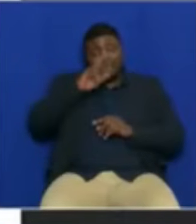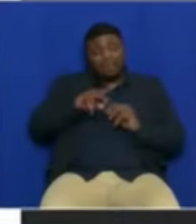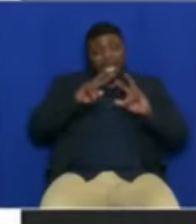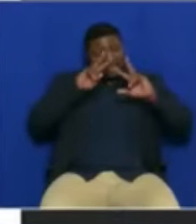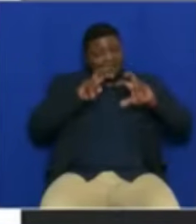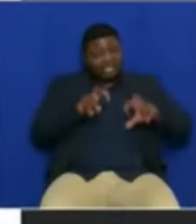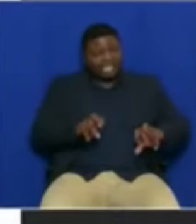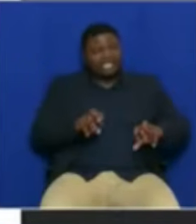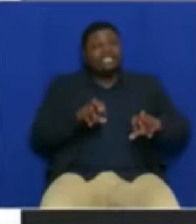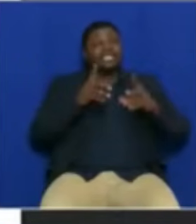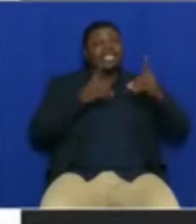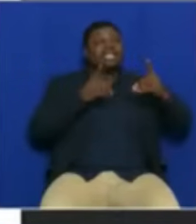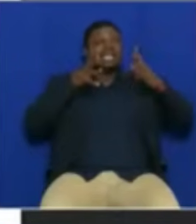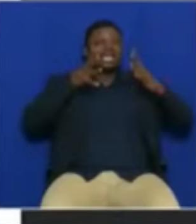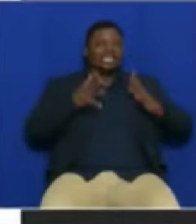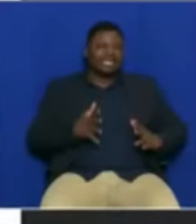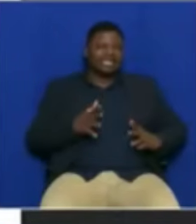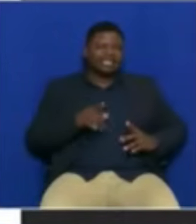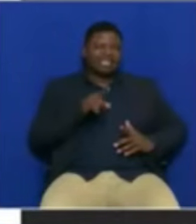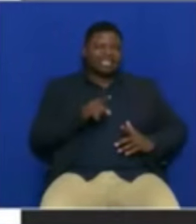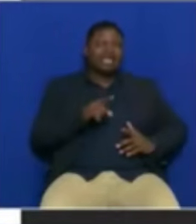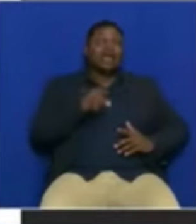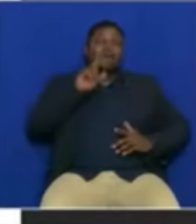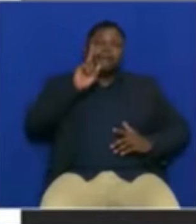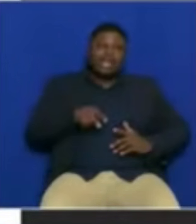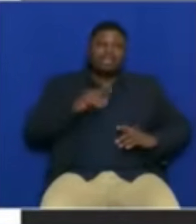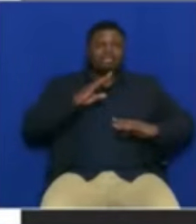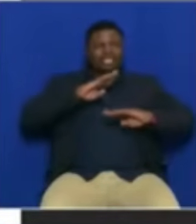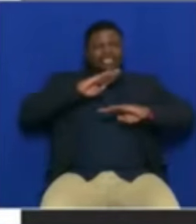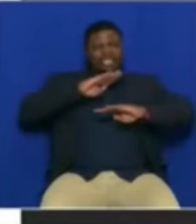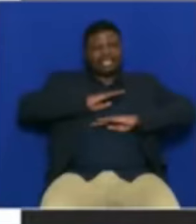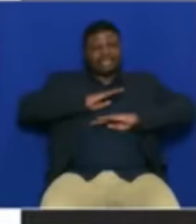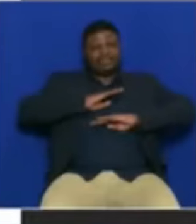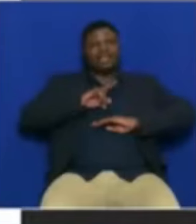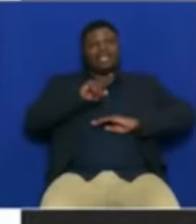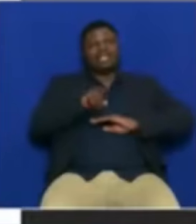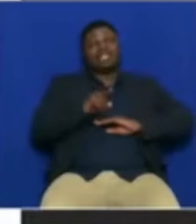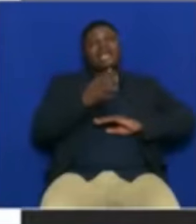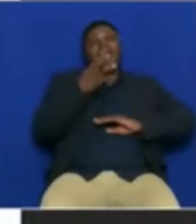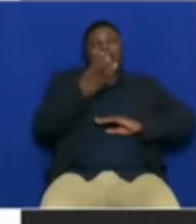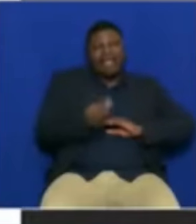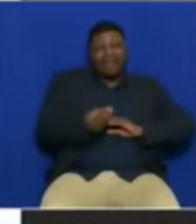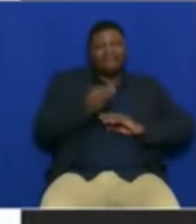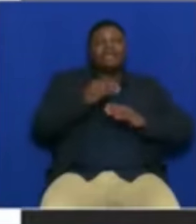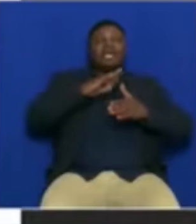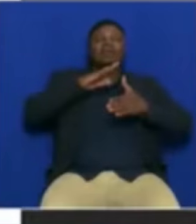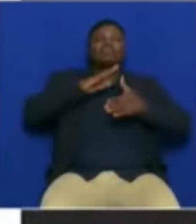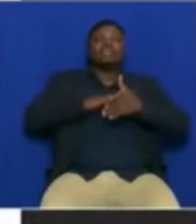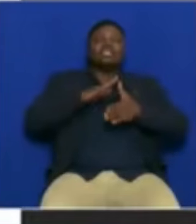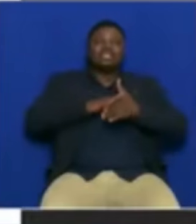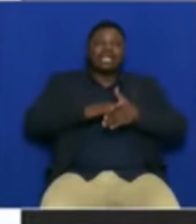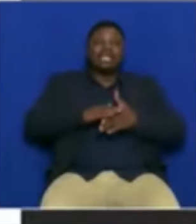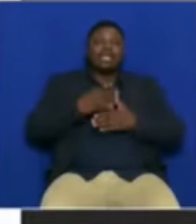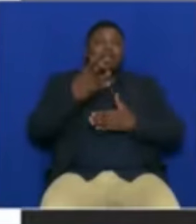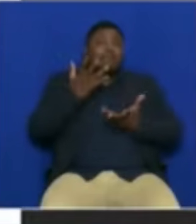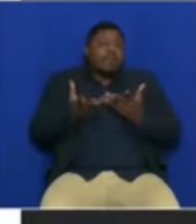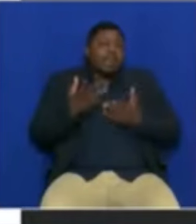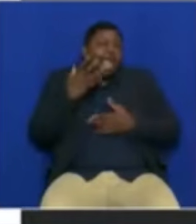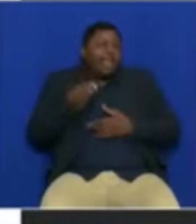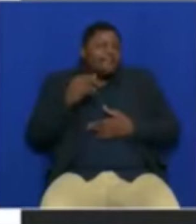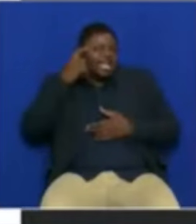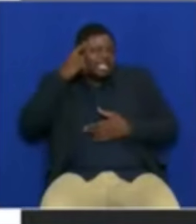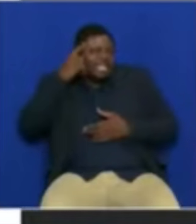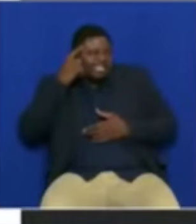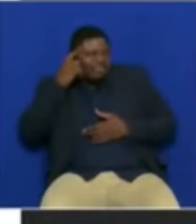satisfied that there is a reason to suspect. Yes, of course, that doesn't mean the